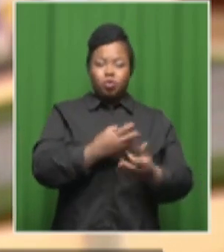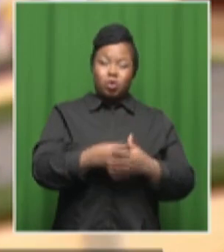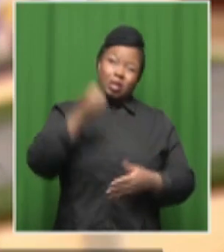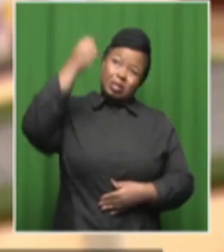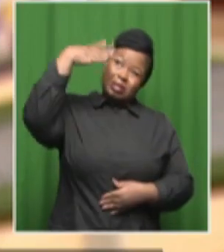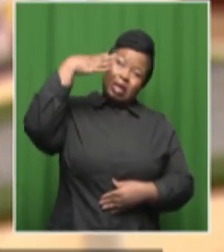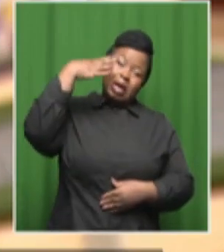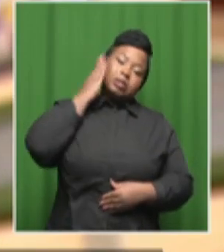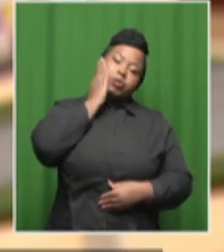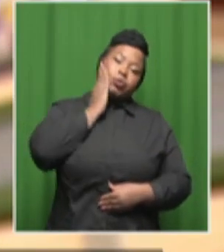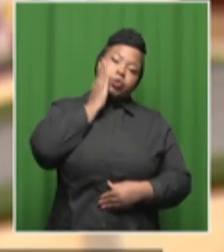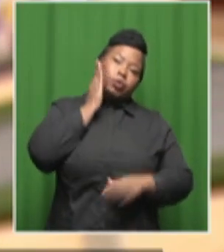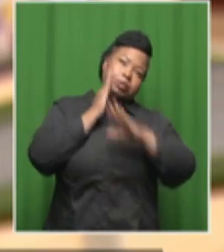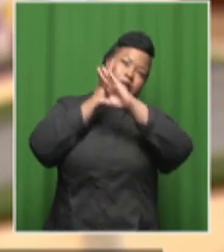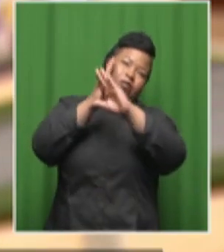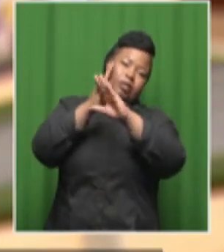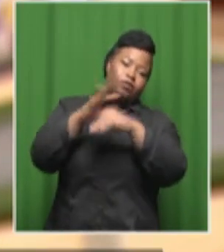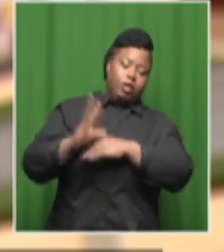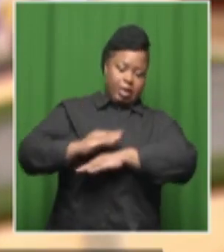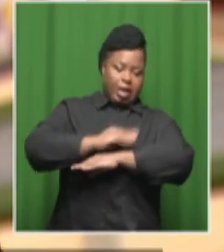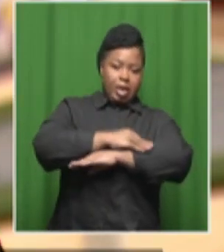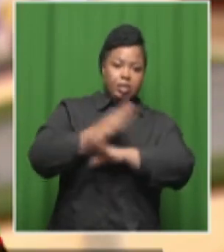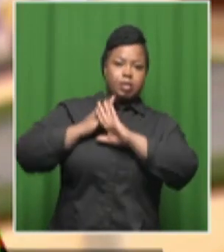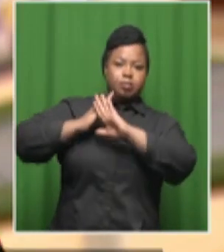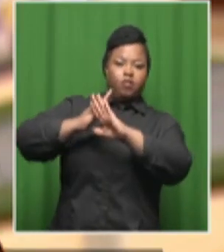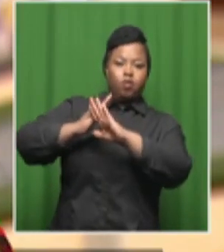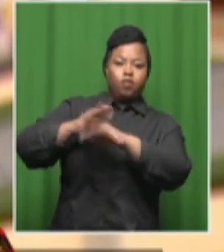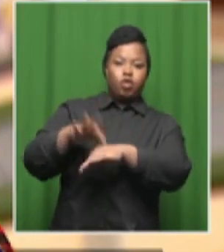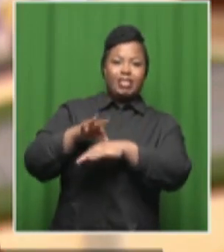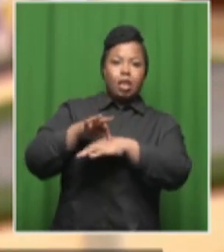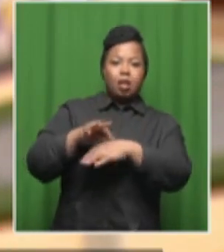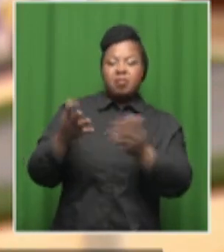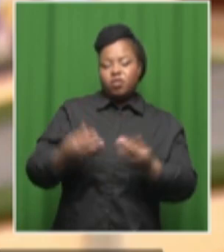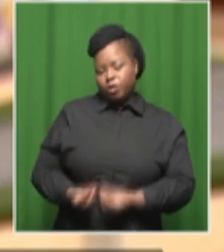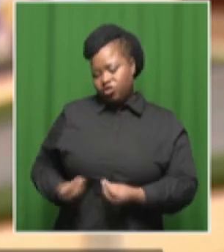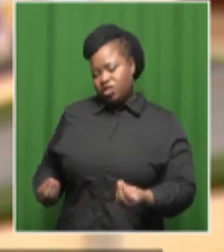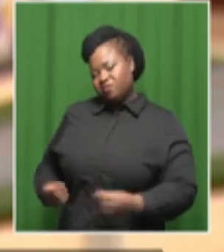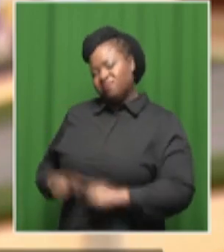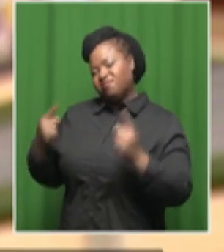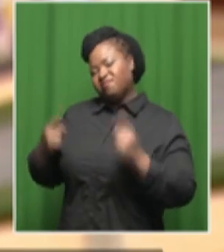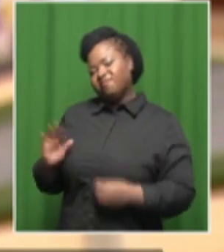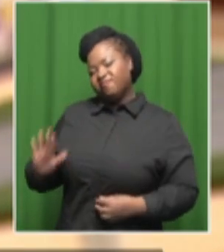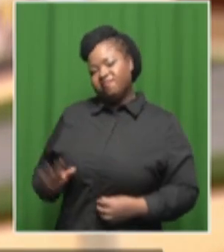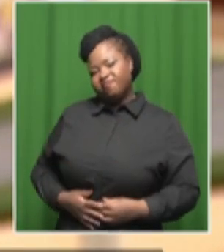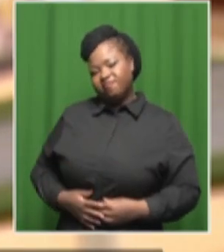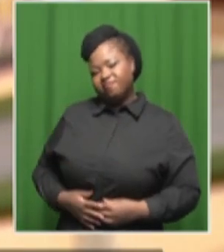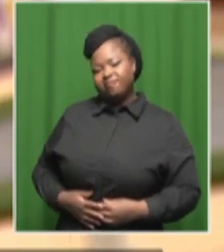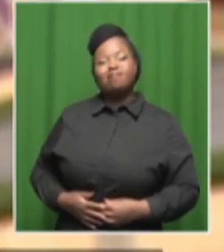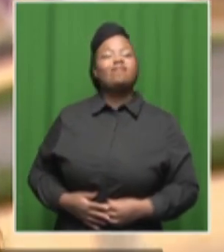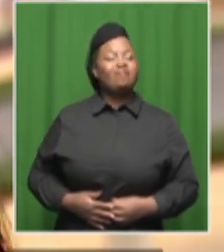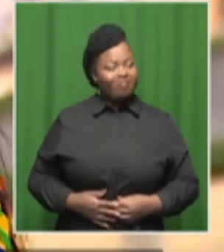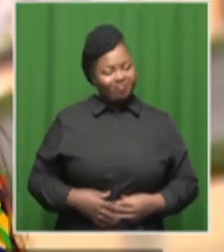at all times so that you don't get skin cancer, for example. So for children, it's a little bit different as compared to the adults. All right.